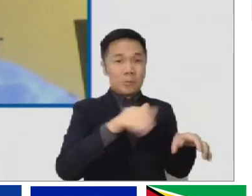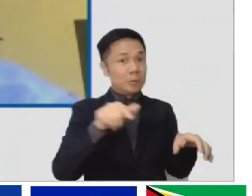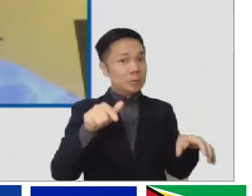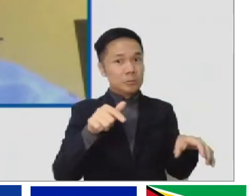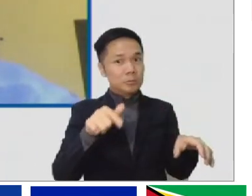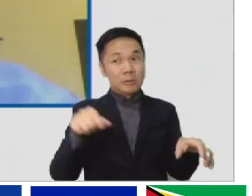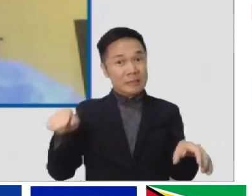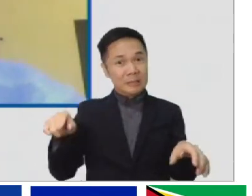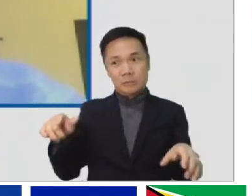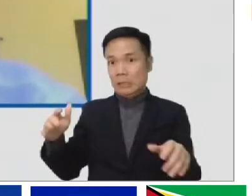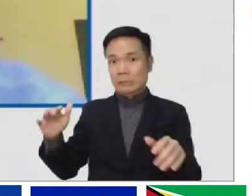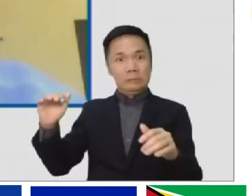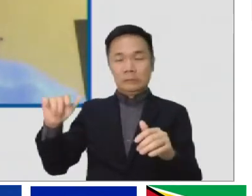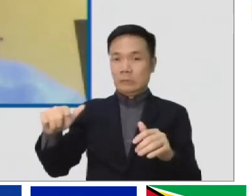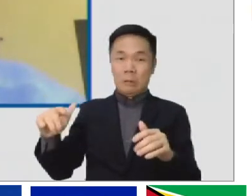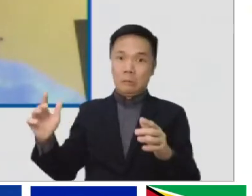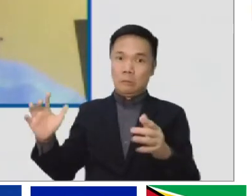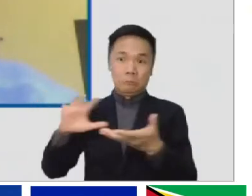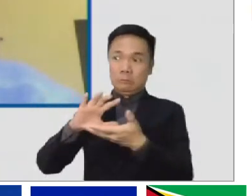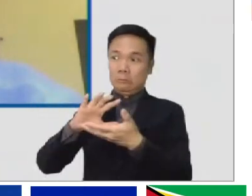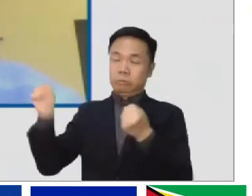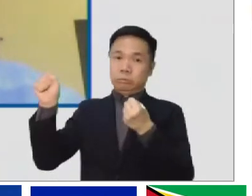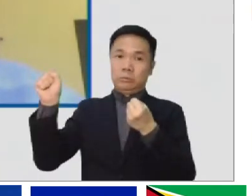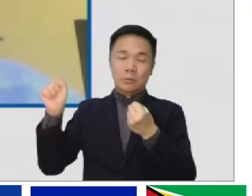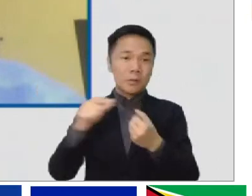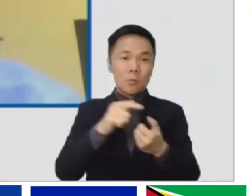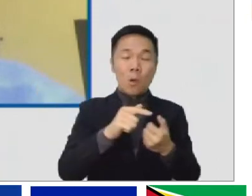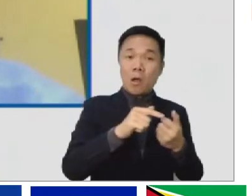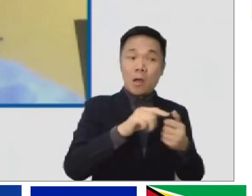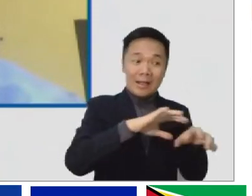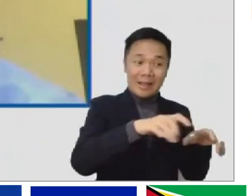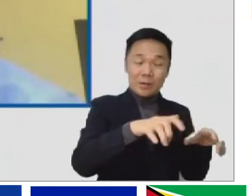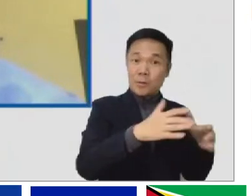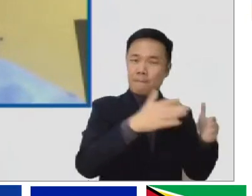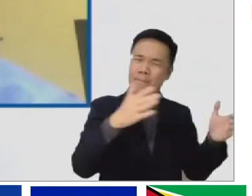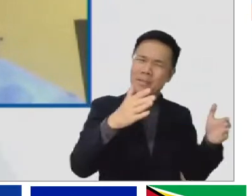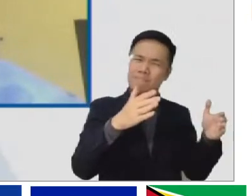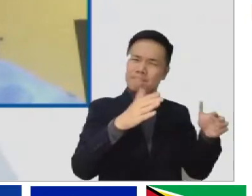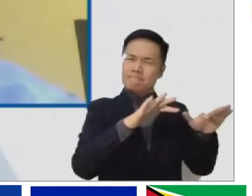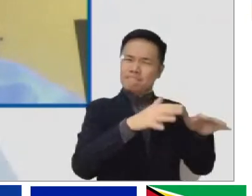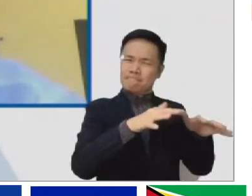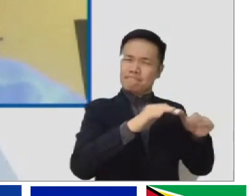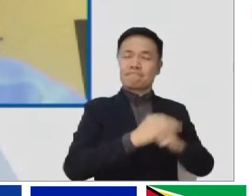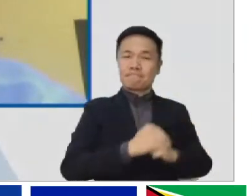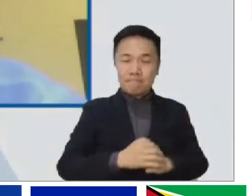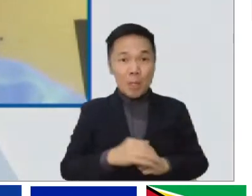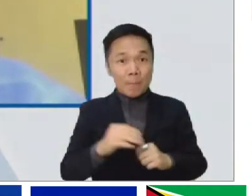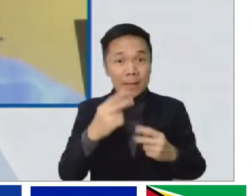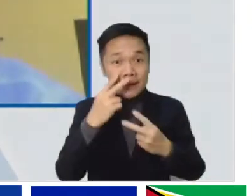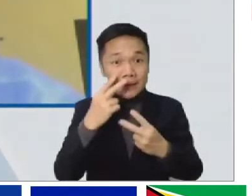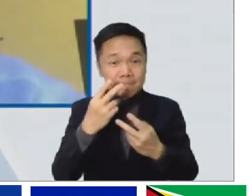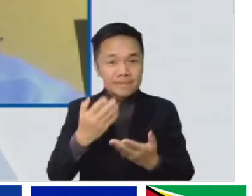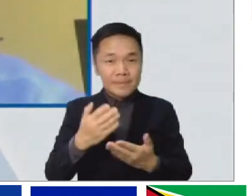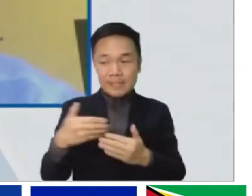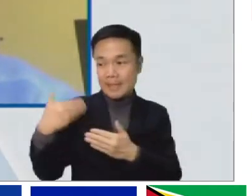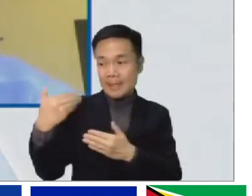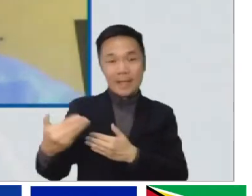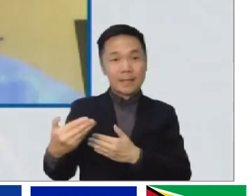We will pass now to our next speaker, who is Claudia